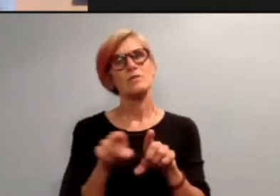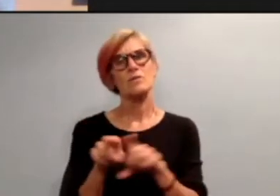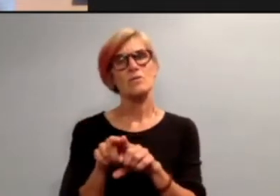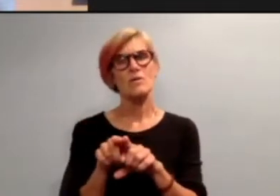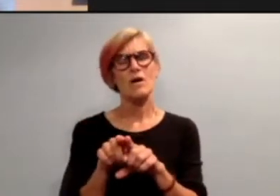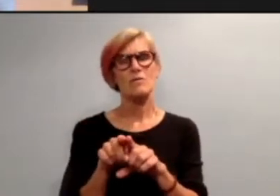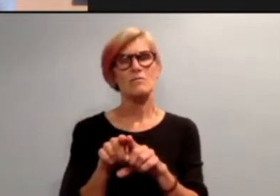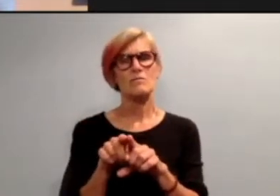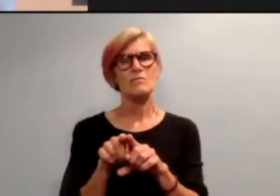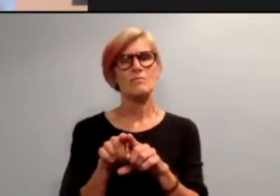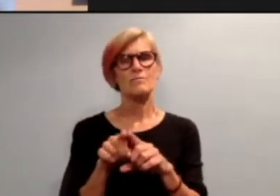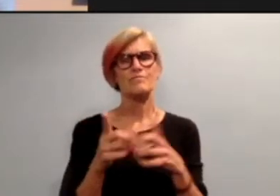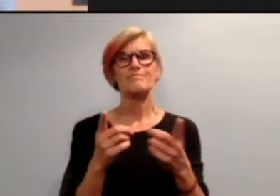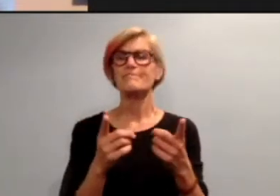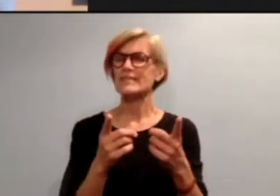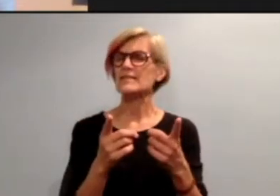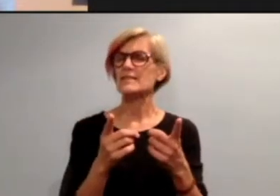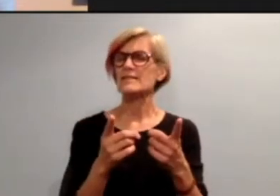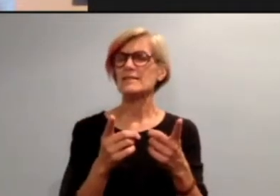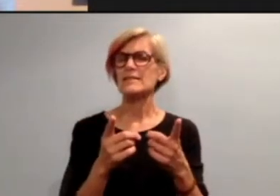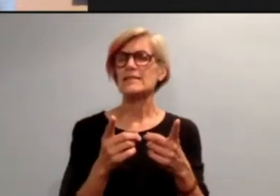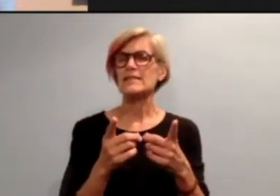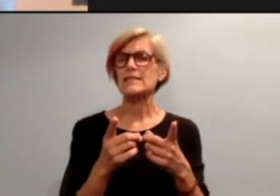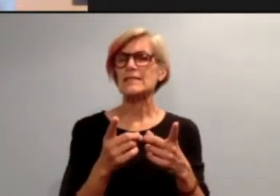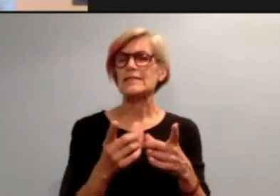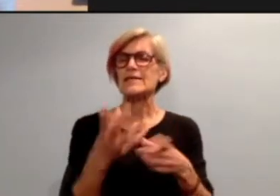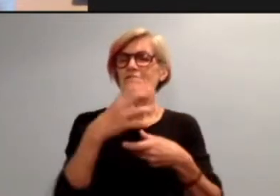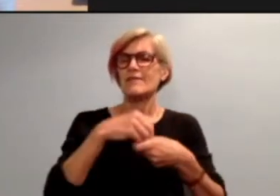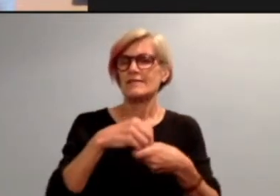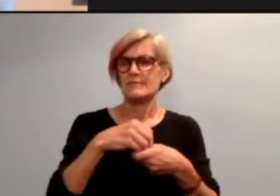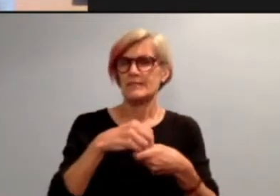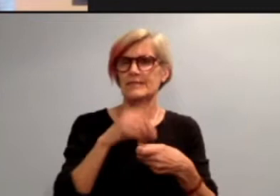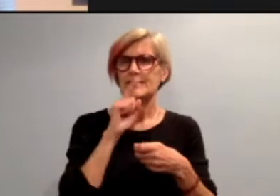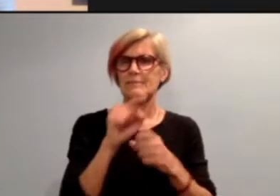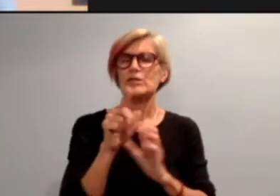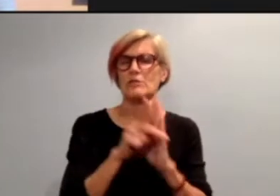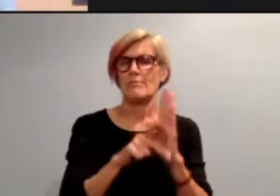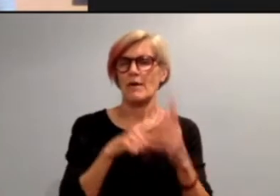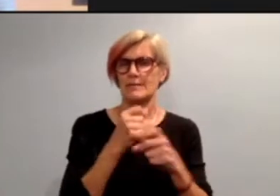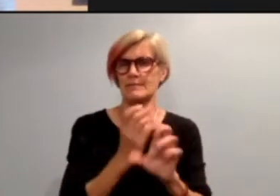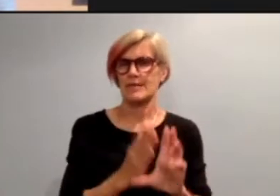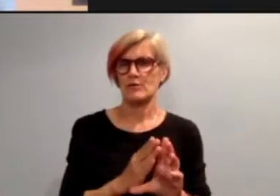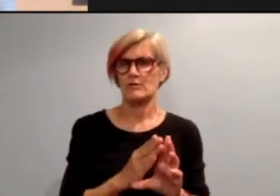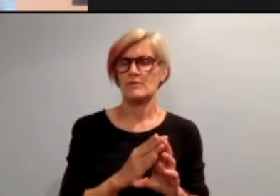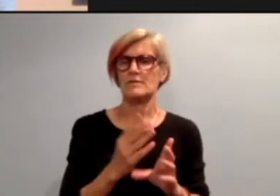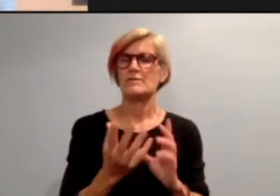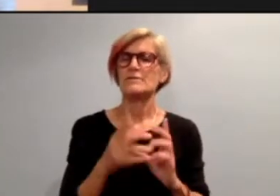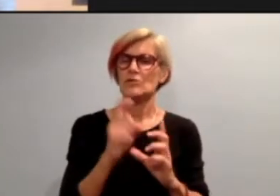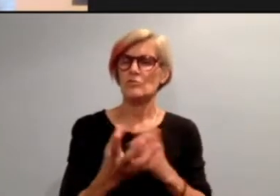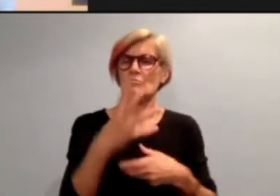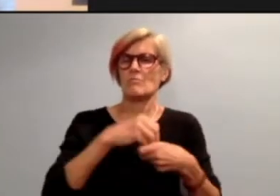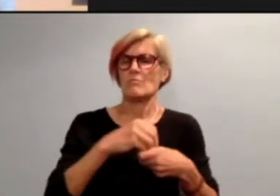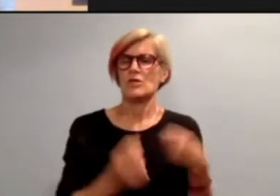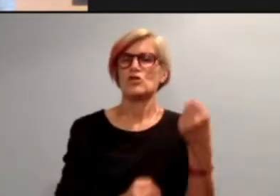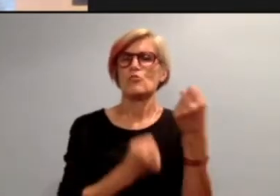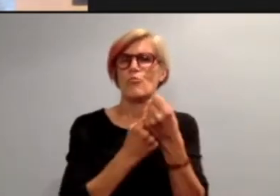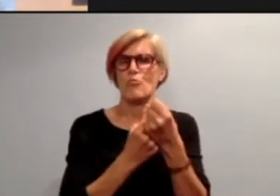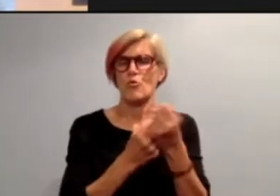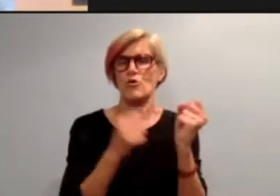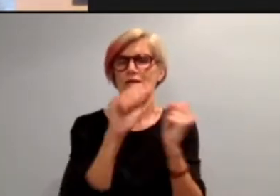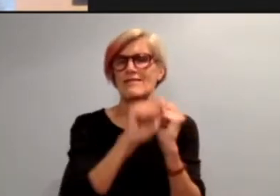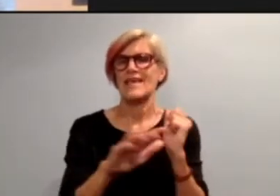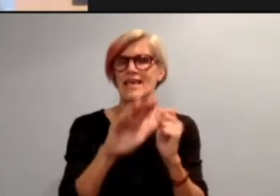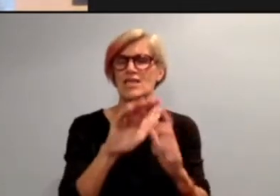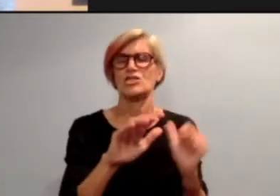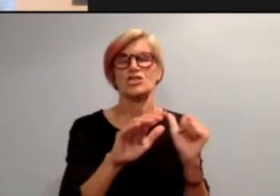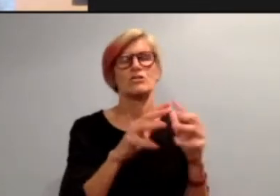an investment, especially by policymakers, to support Asian victims right now. With the 3 murders that I mentioned, in all